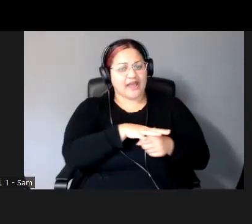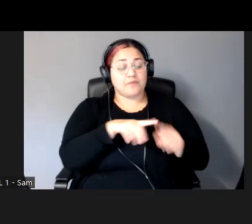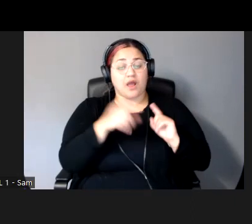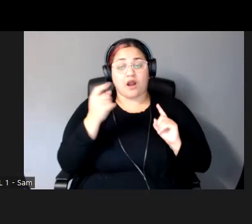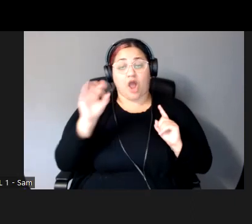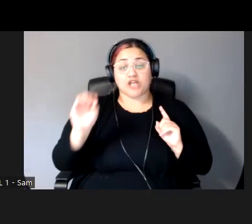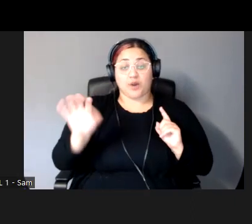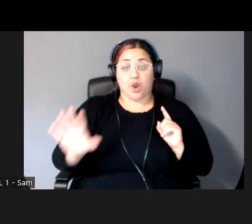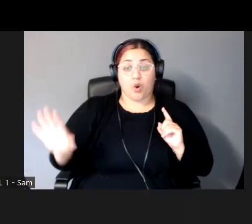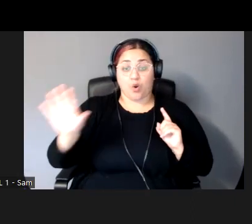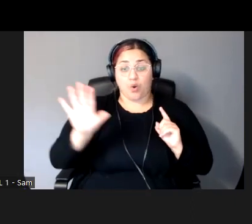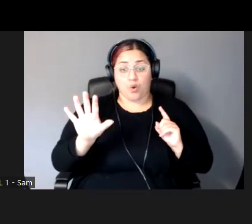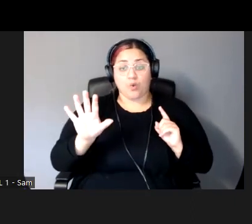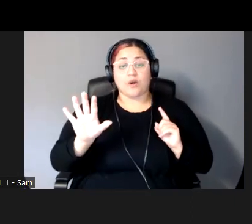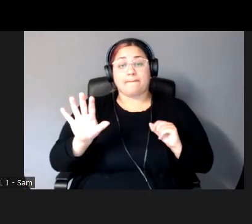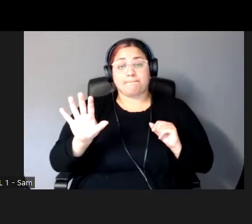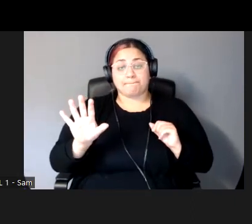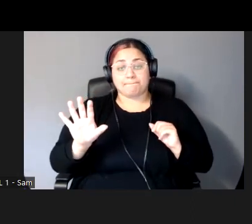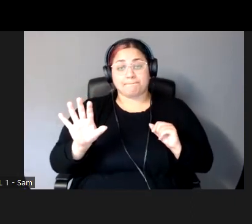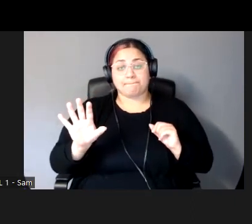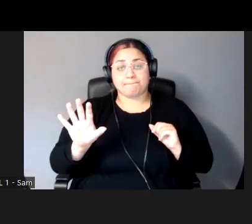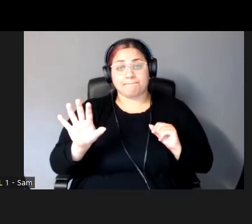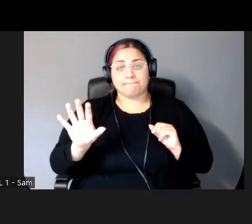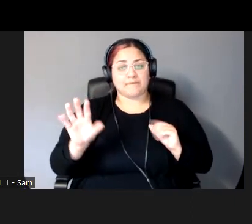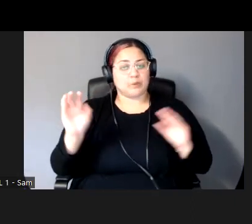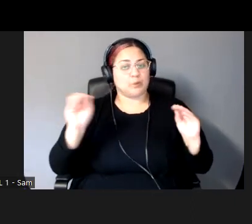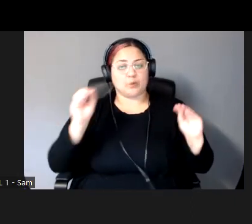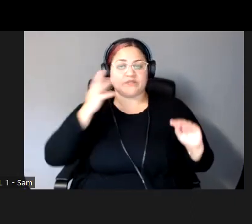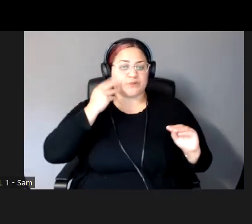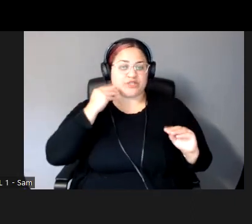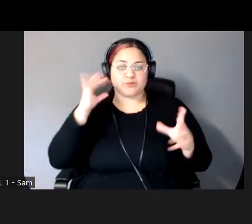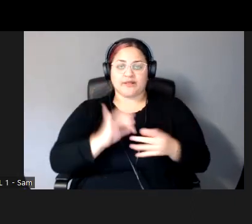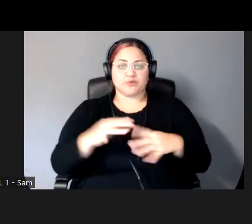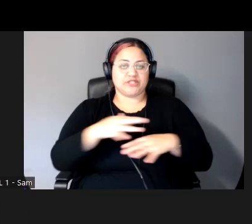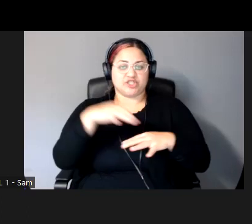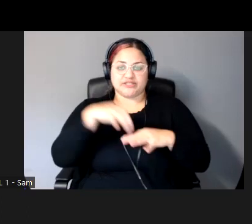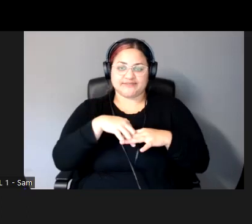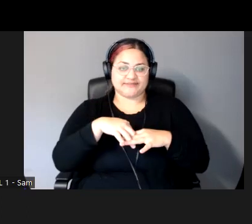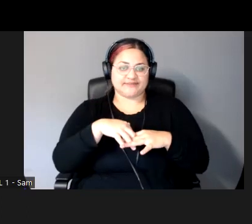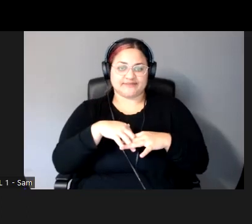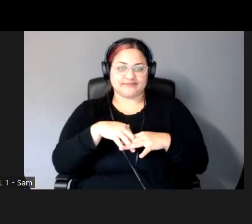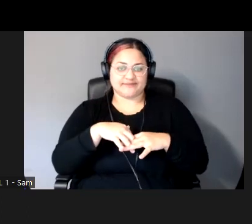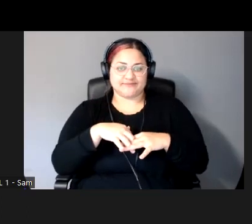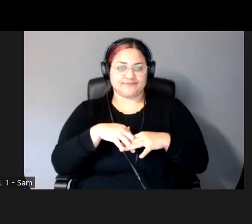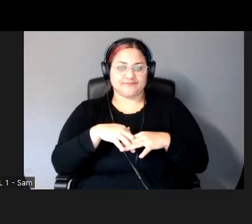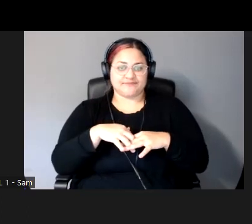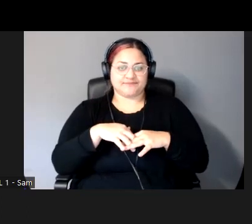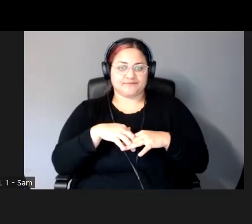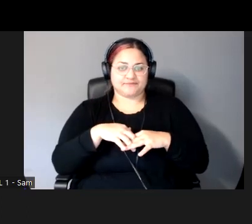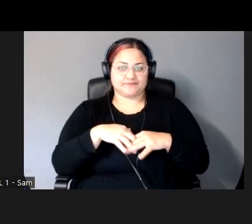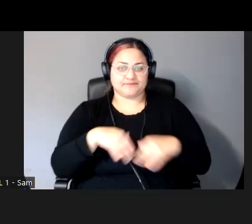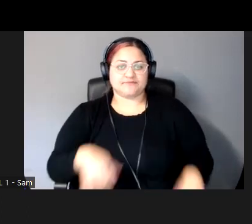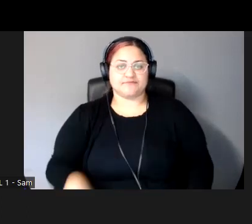me to having very much of a practice in the Indigenous community. So I wouldn't consider that a strength in my practice.